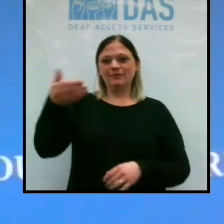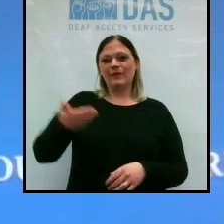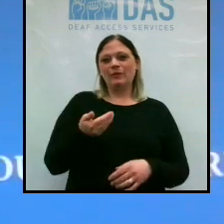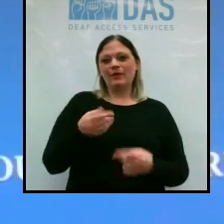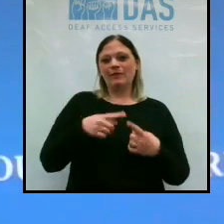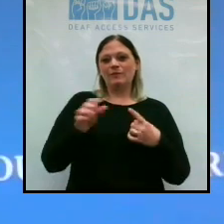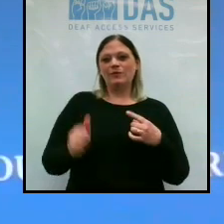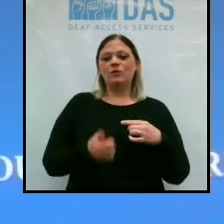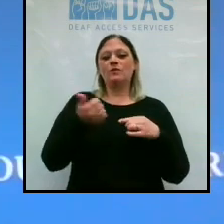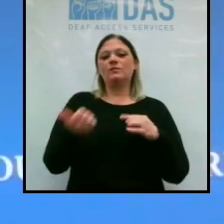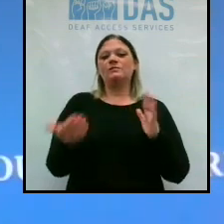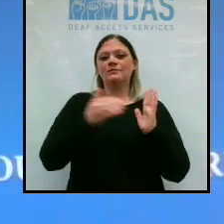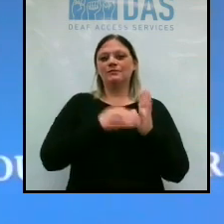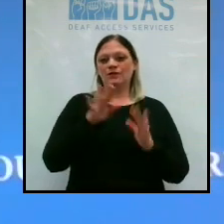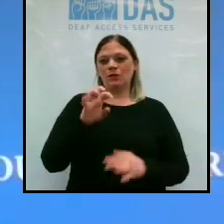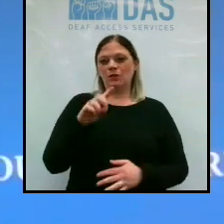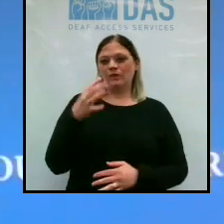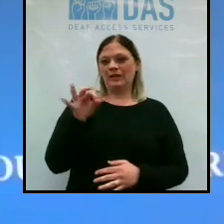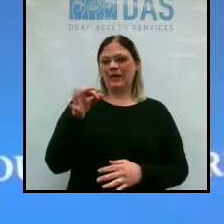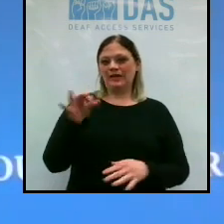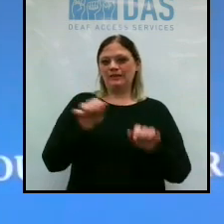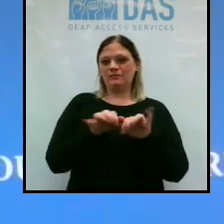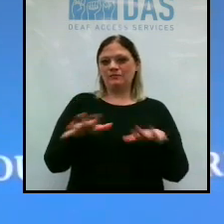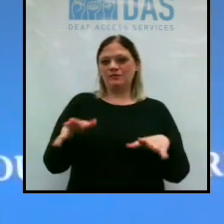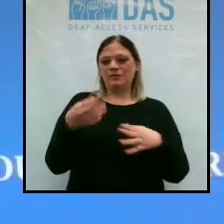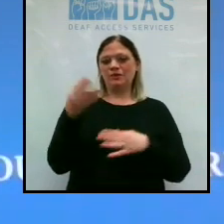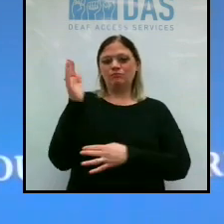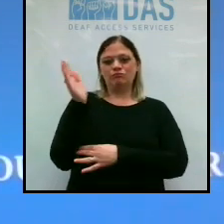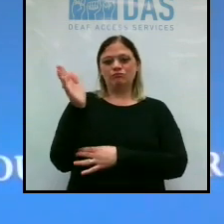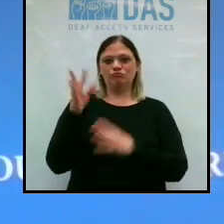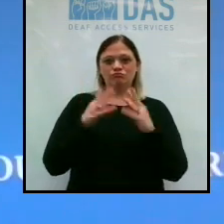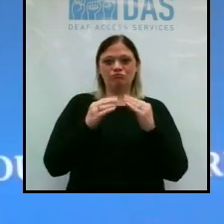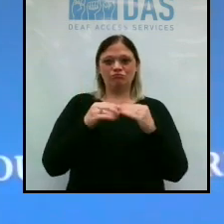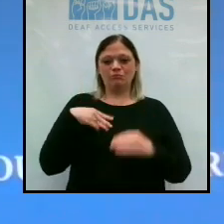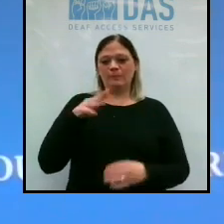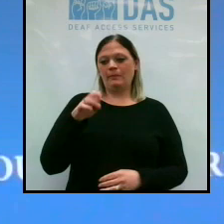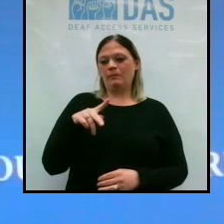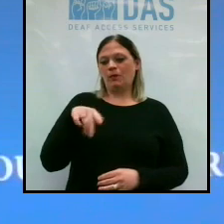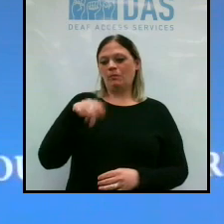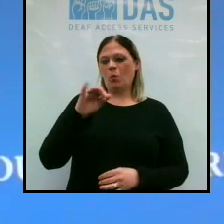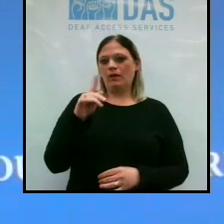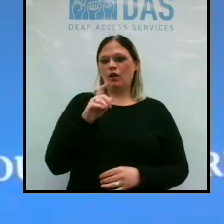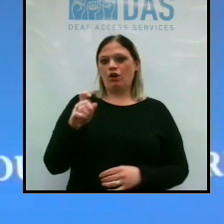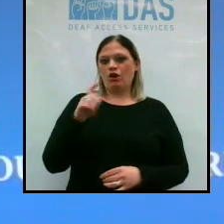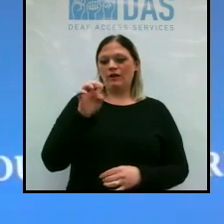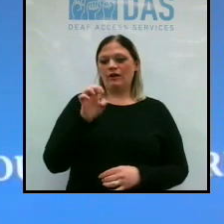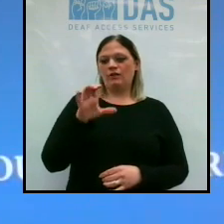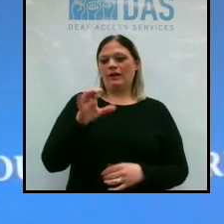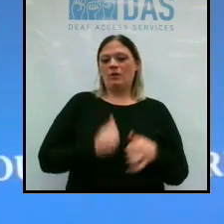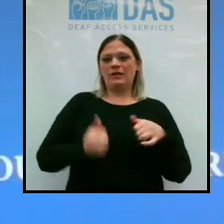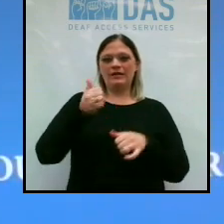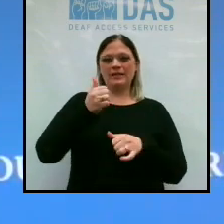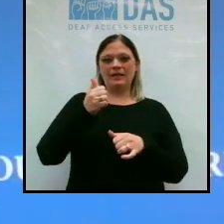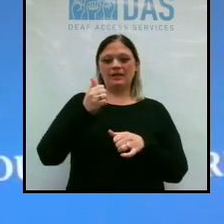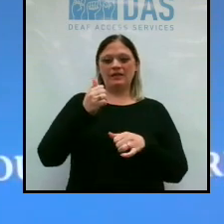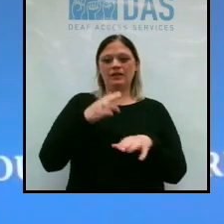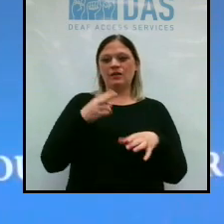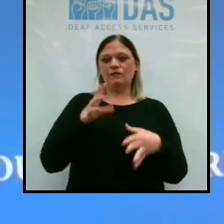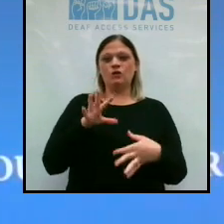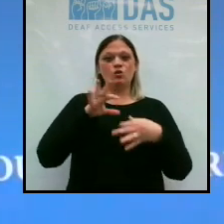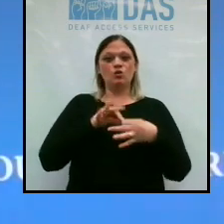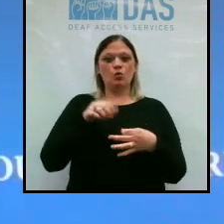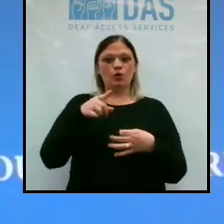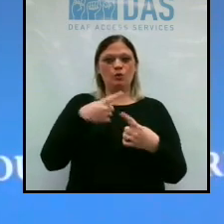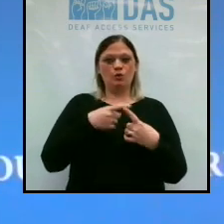Welcome to another COVID-19 outbreak briefing. I'm Mark Polinkars, Erie County Executive. I'm joining you from the Rath Building